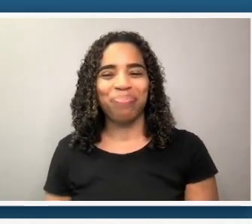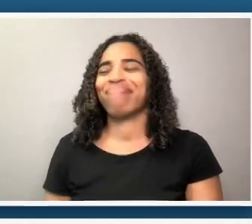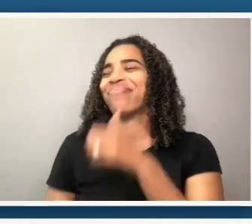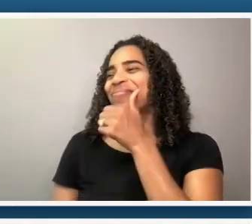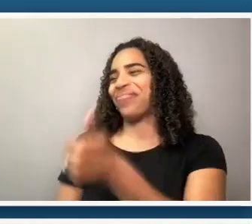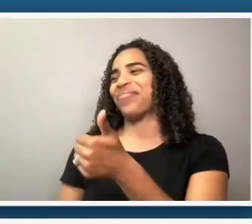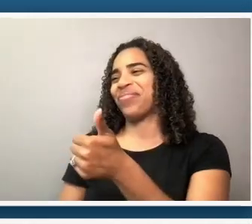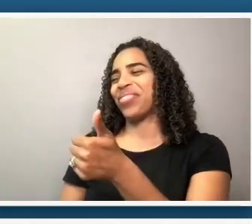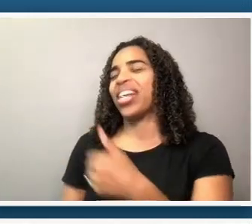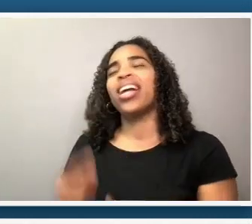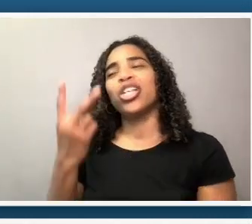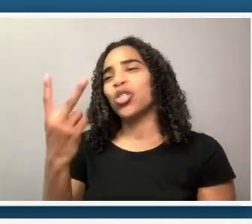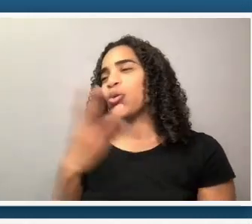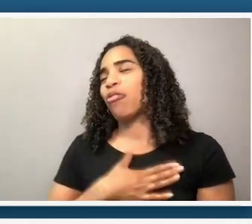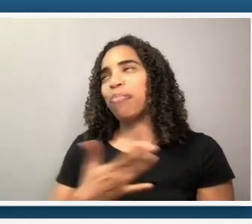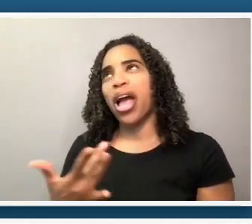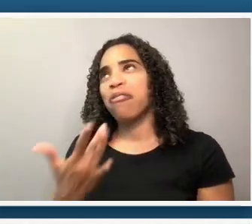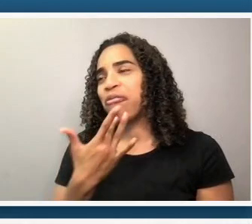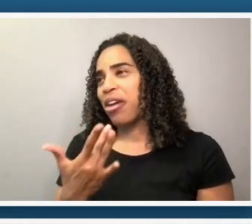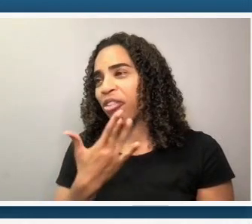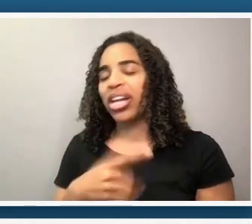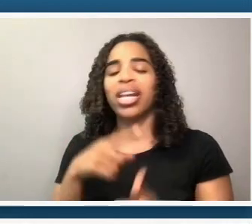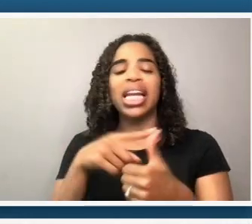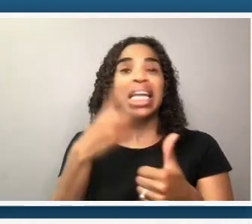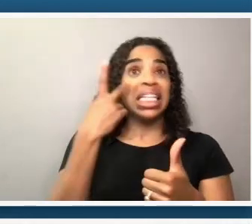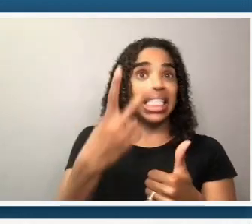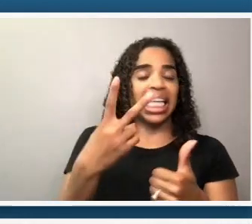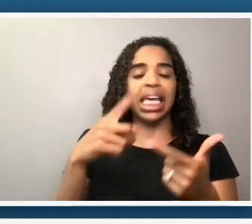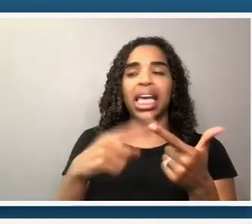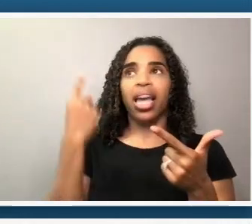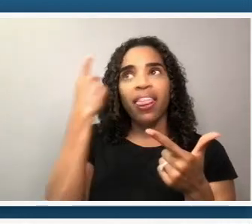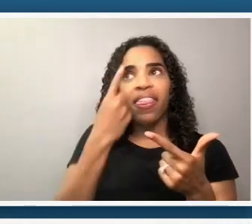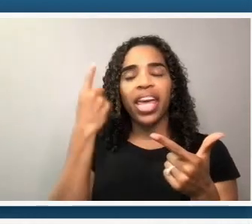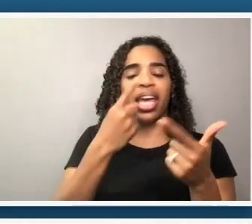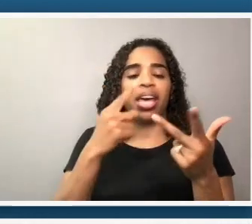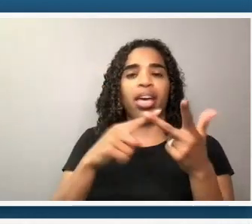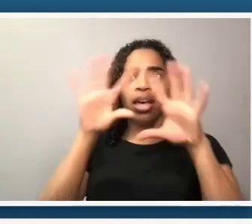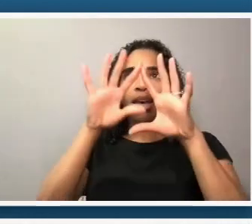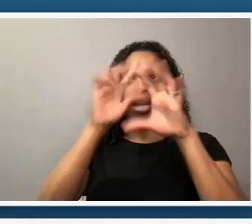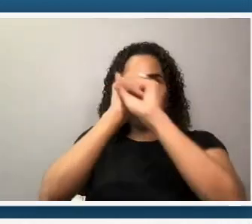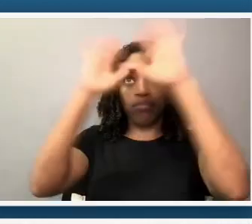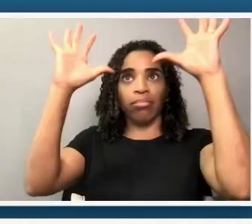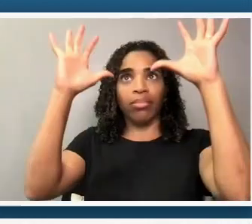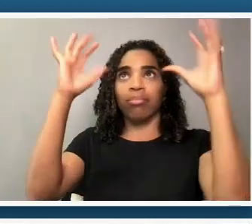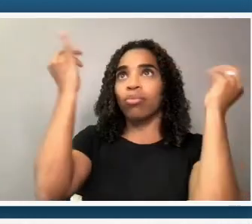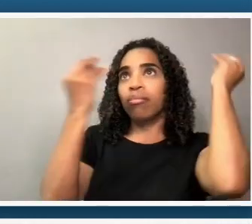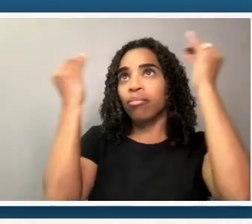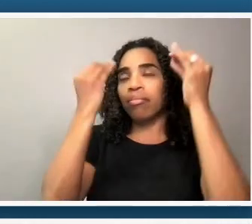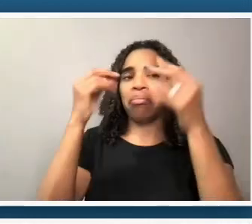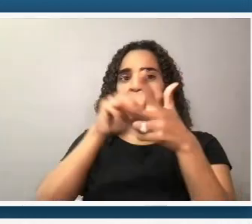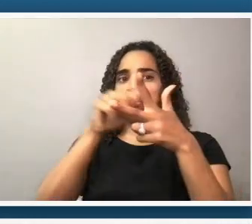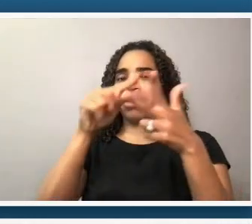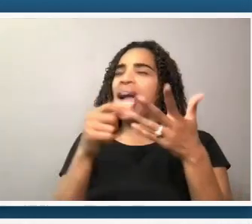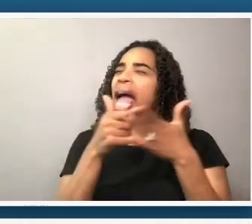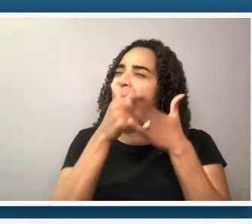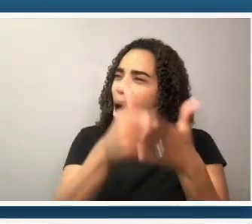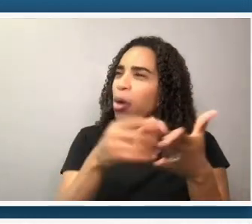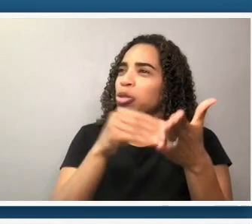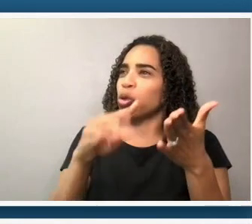two of my favorite routines, and See, Think, Wonder is so transferable. It's a really great way to help students just start